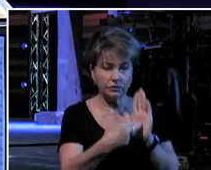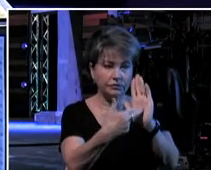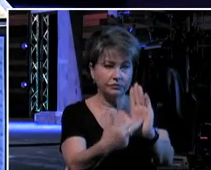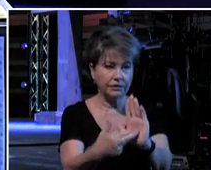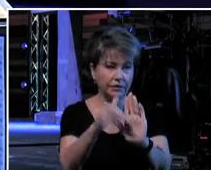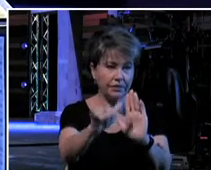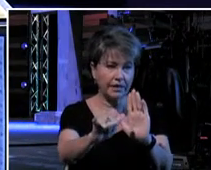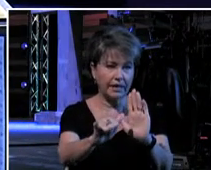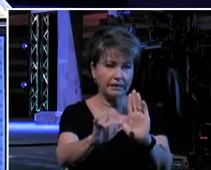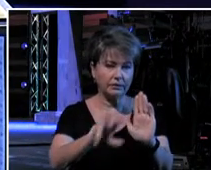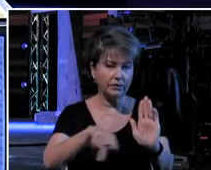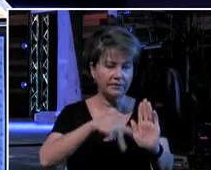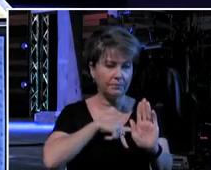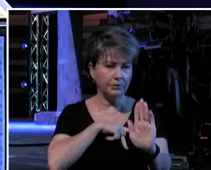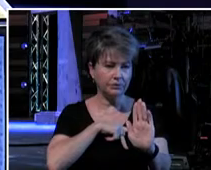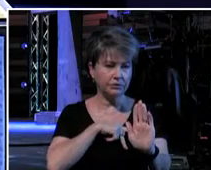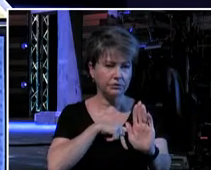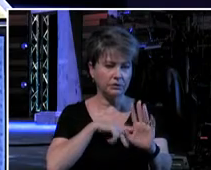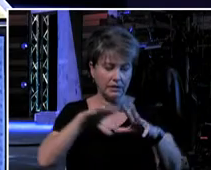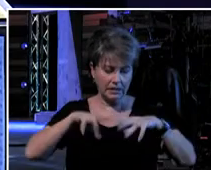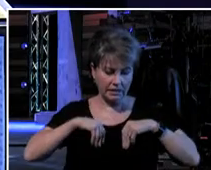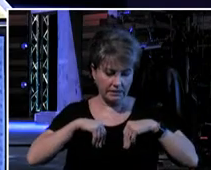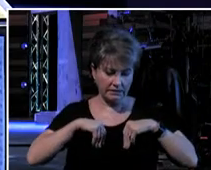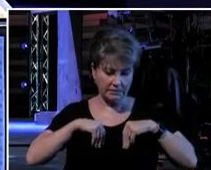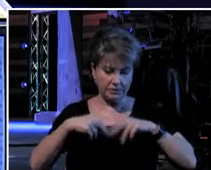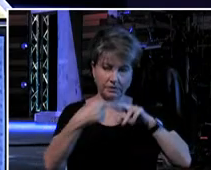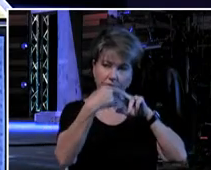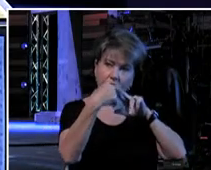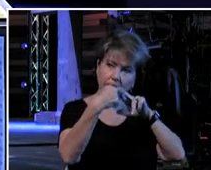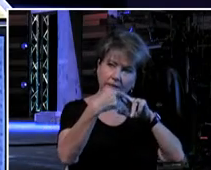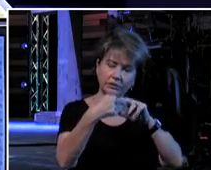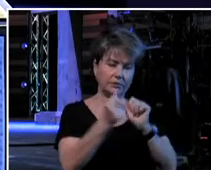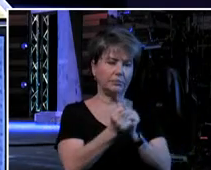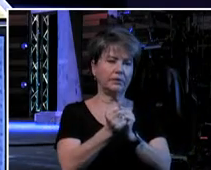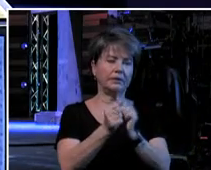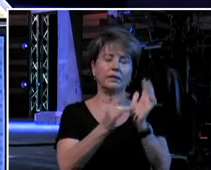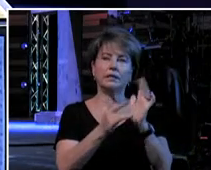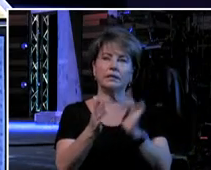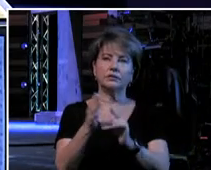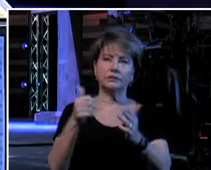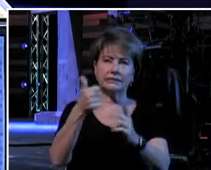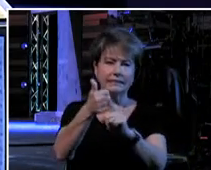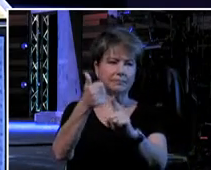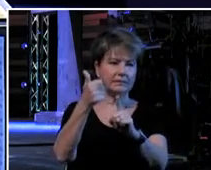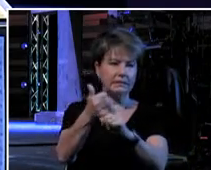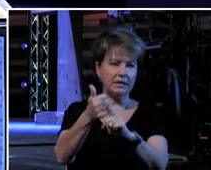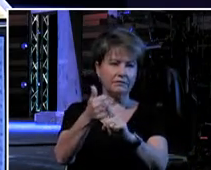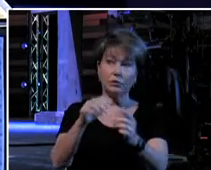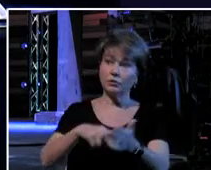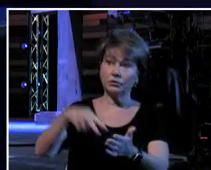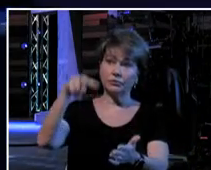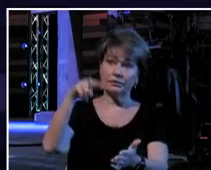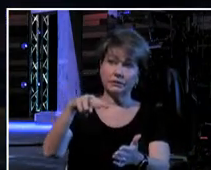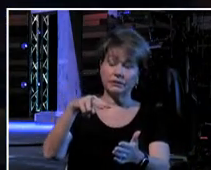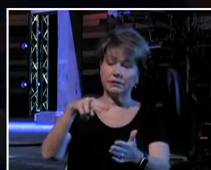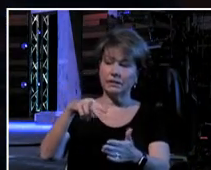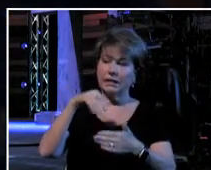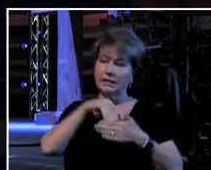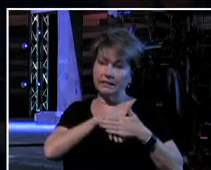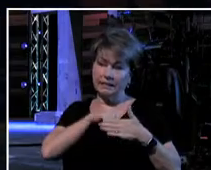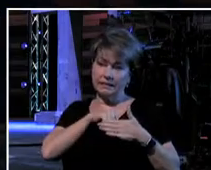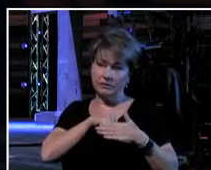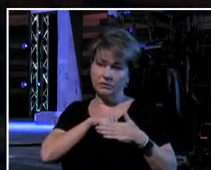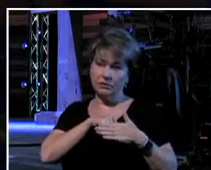that personal encounter with Jesus, the risen Savior, Jesus himself. And these internal realities of these